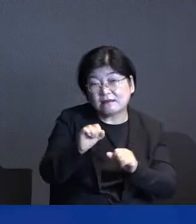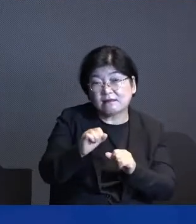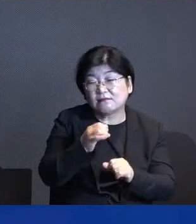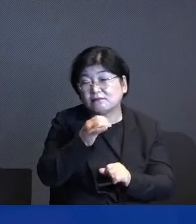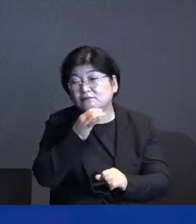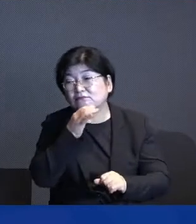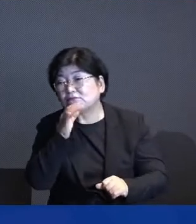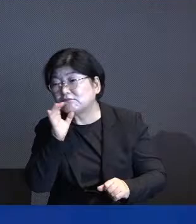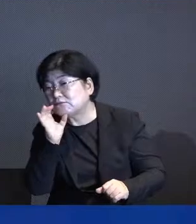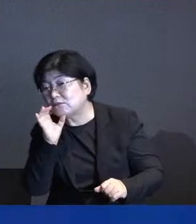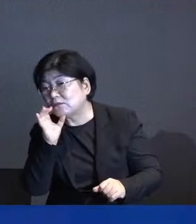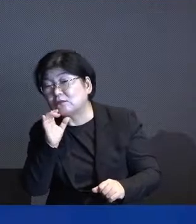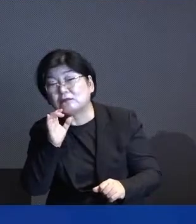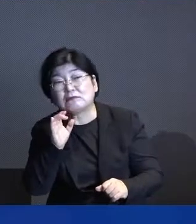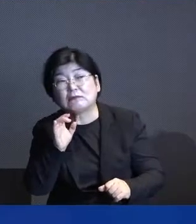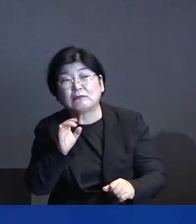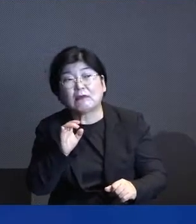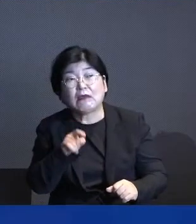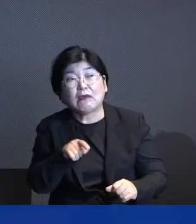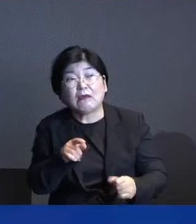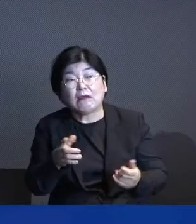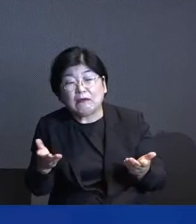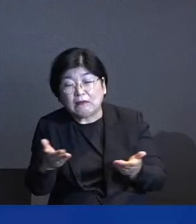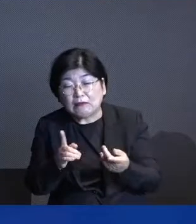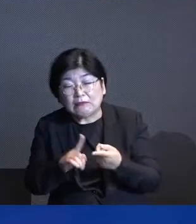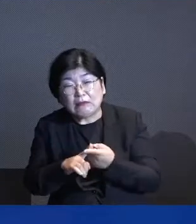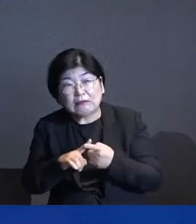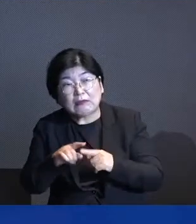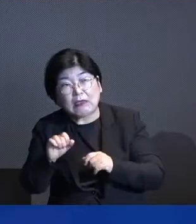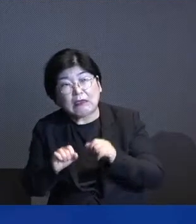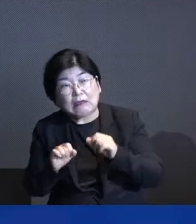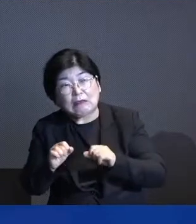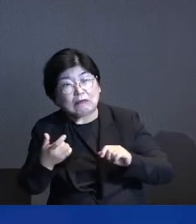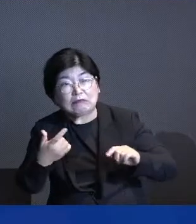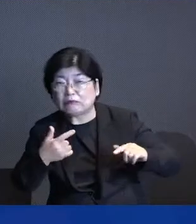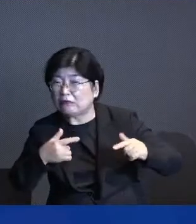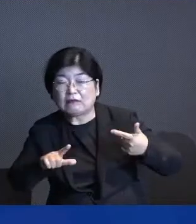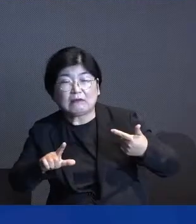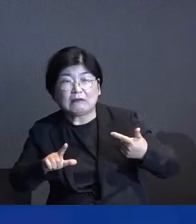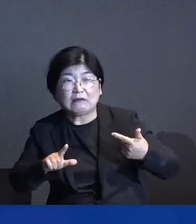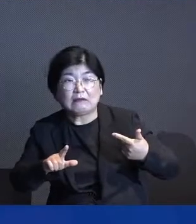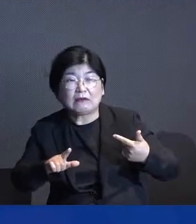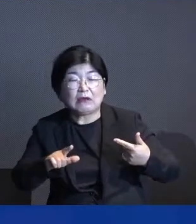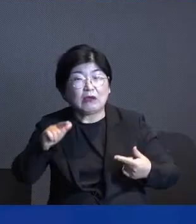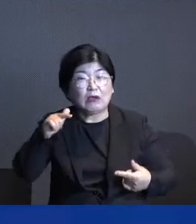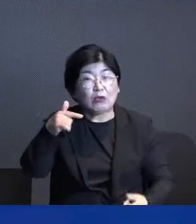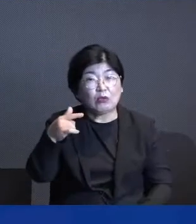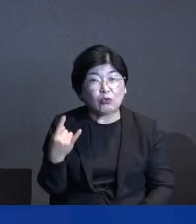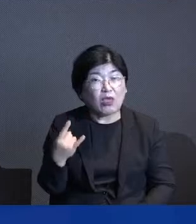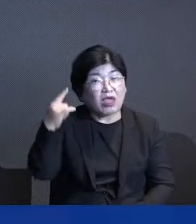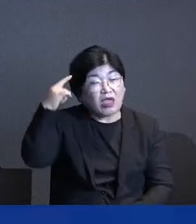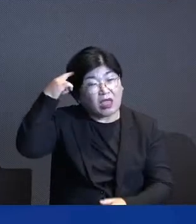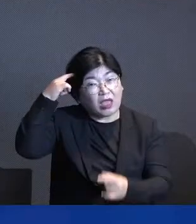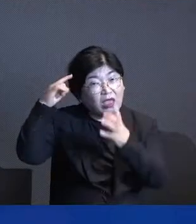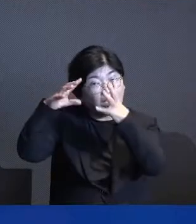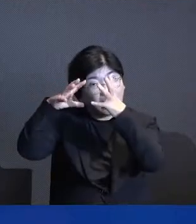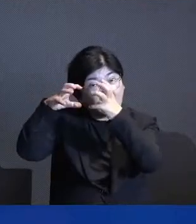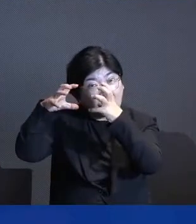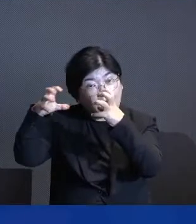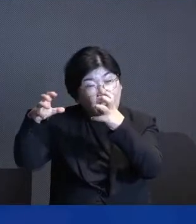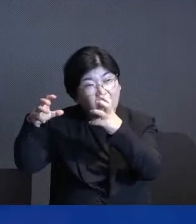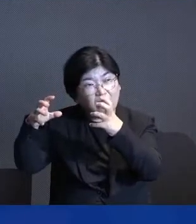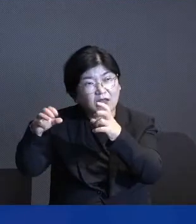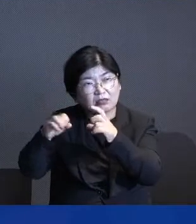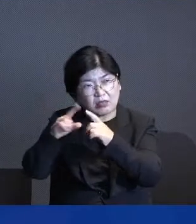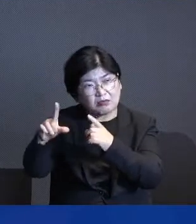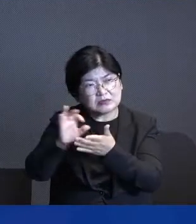young person, his brain probably uses a lesser part of the brain